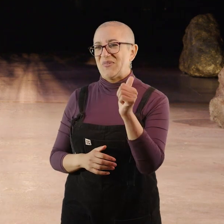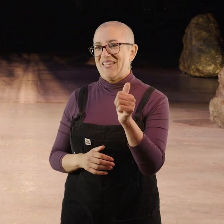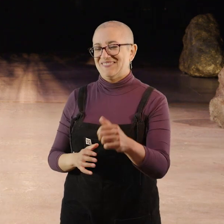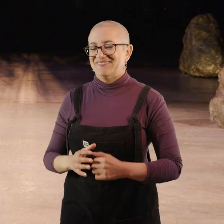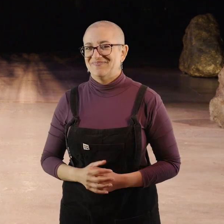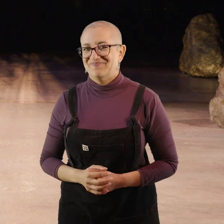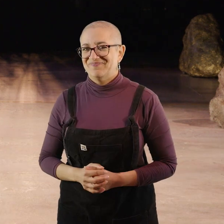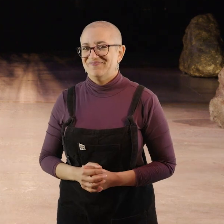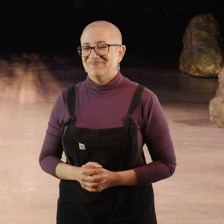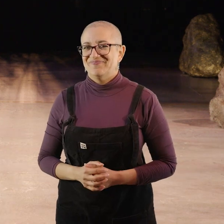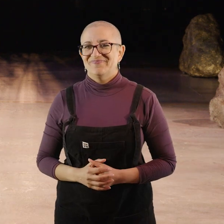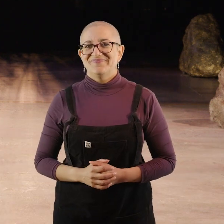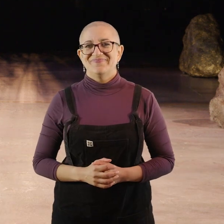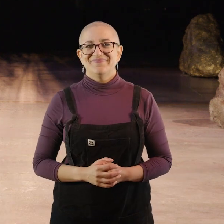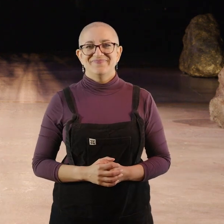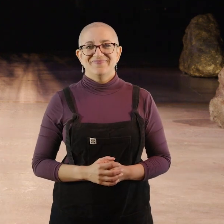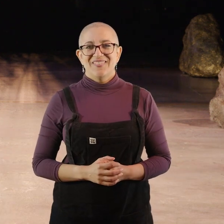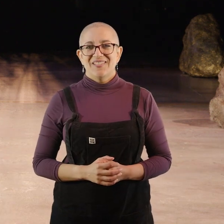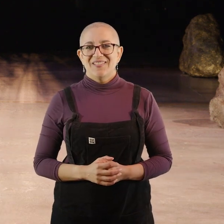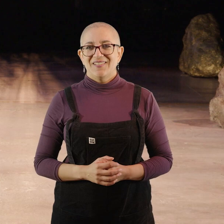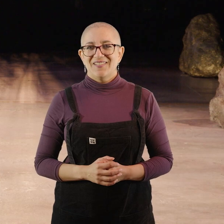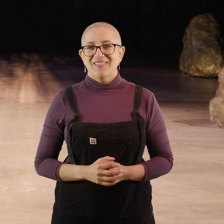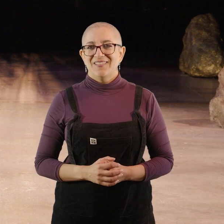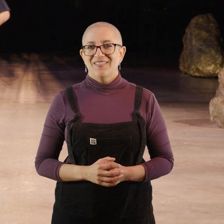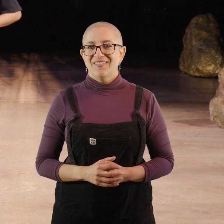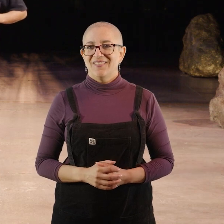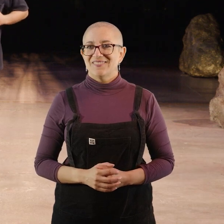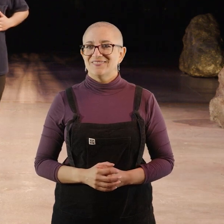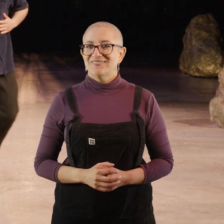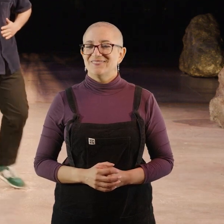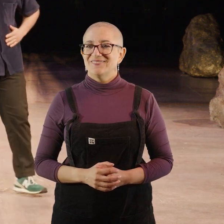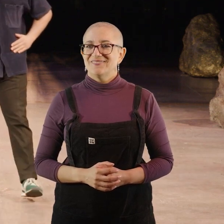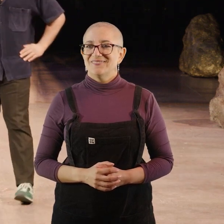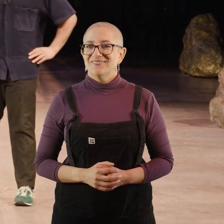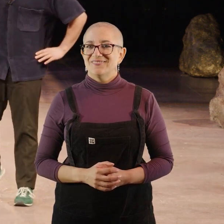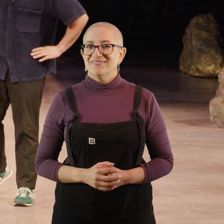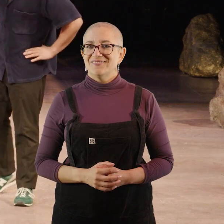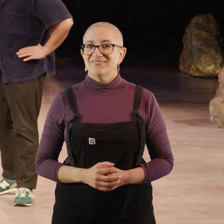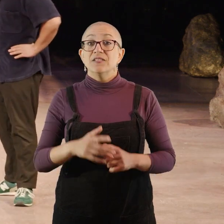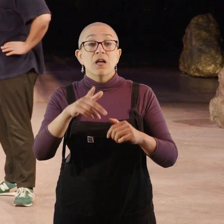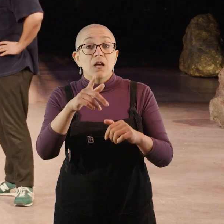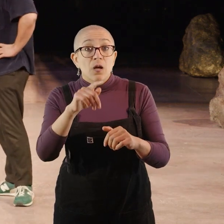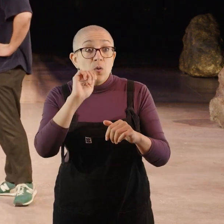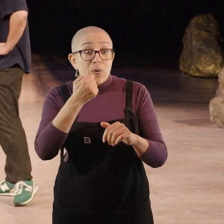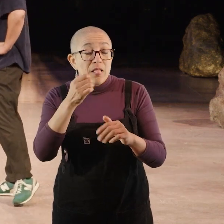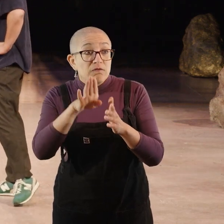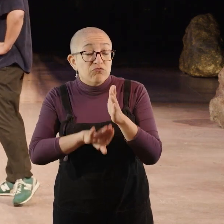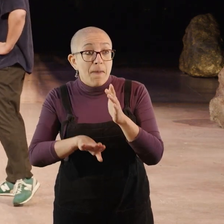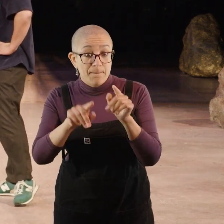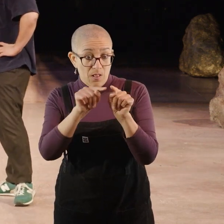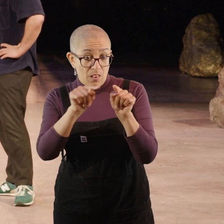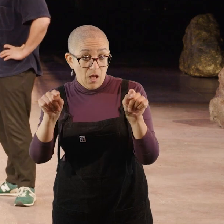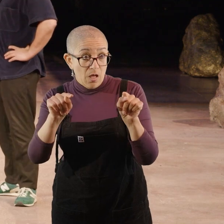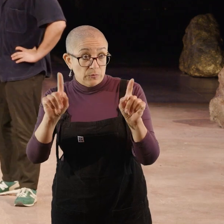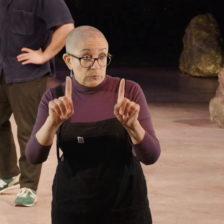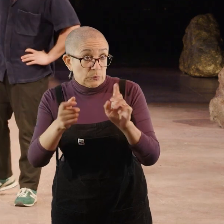you please. this? Thank you very much. Lovely, thank you. Are we just going from how now? What news? Yeah.